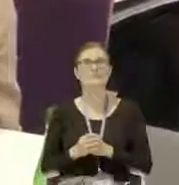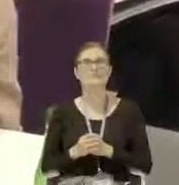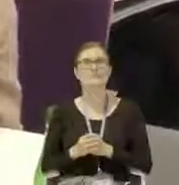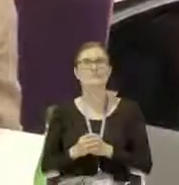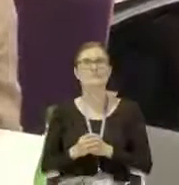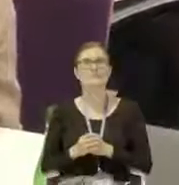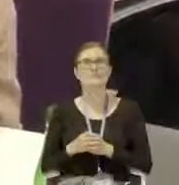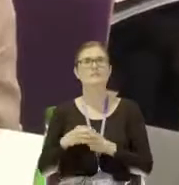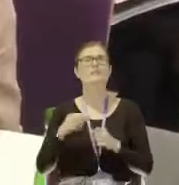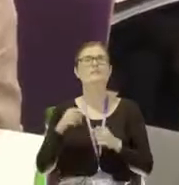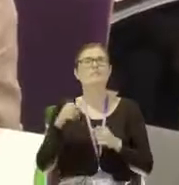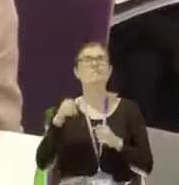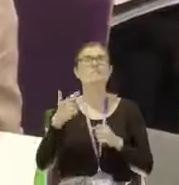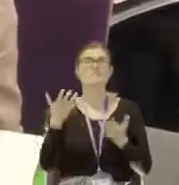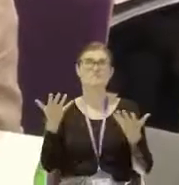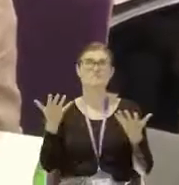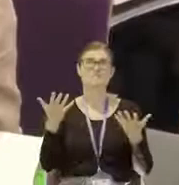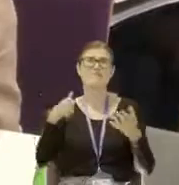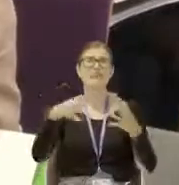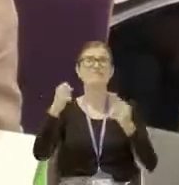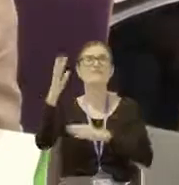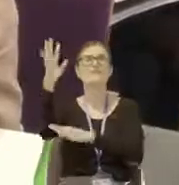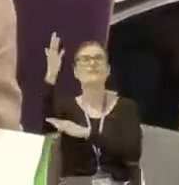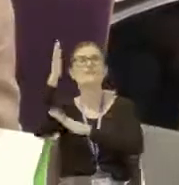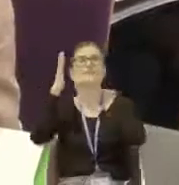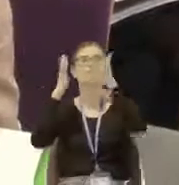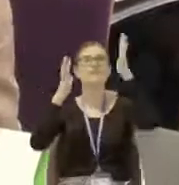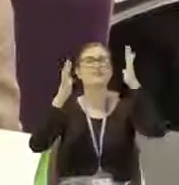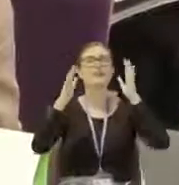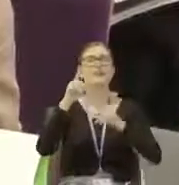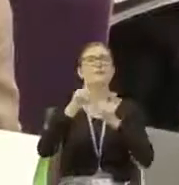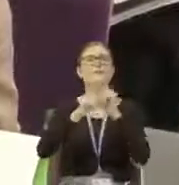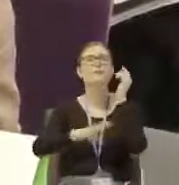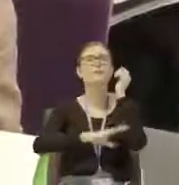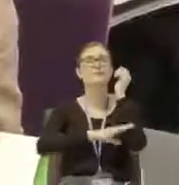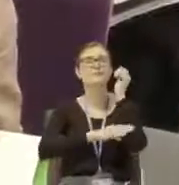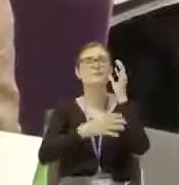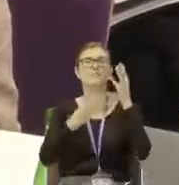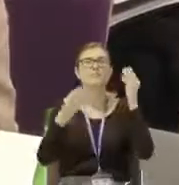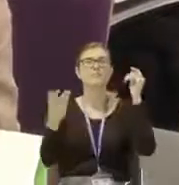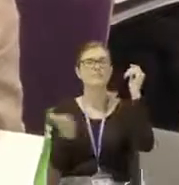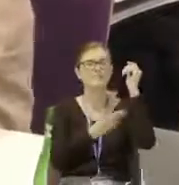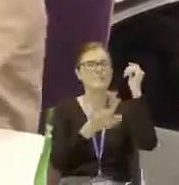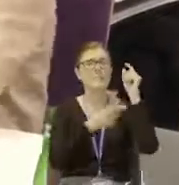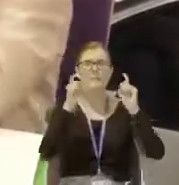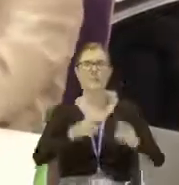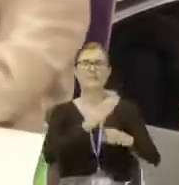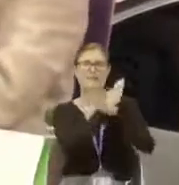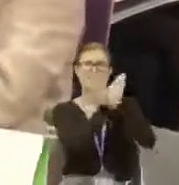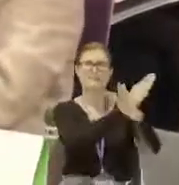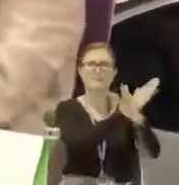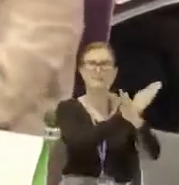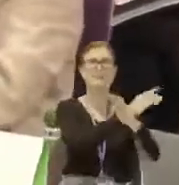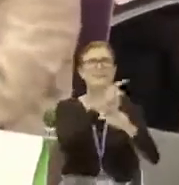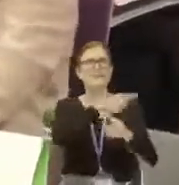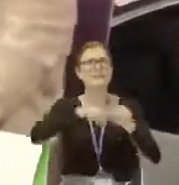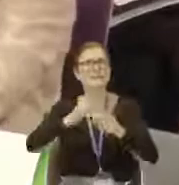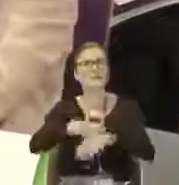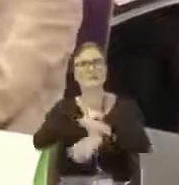for any secondary cities that needs to survive in the near future. Thank you.